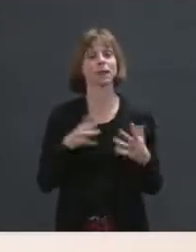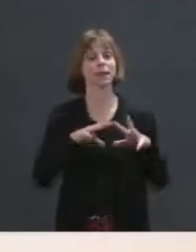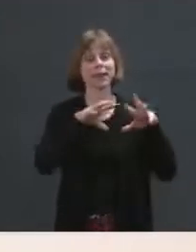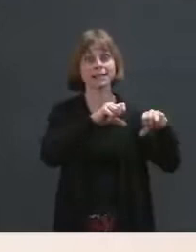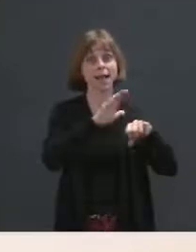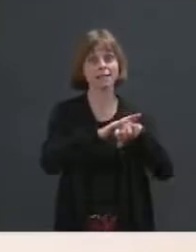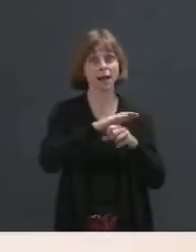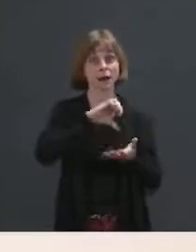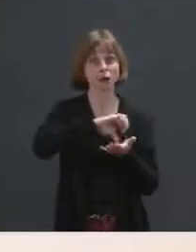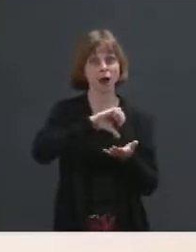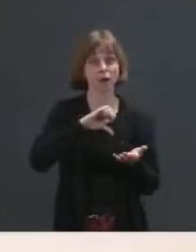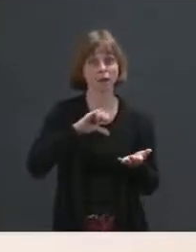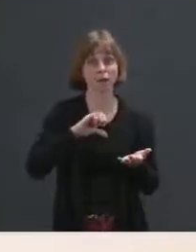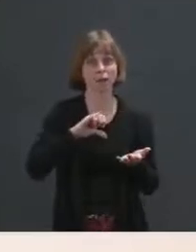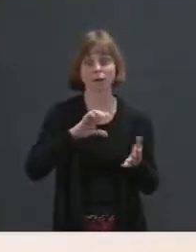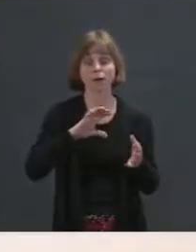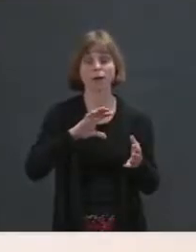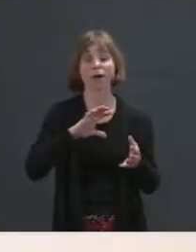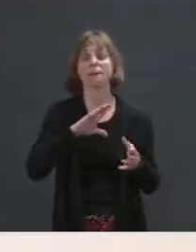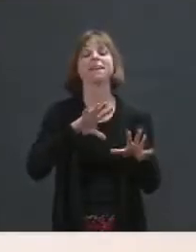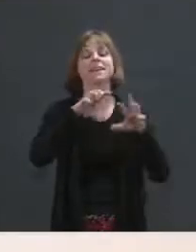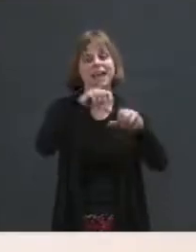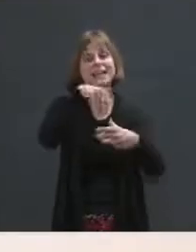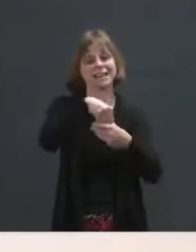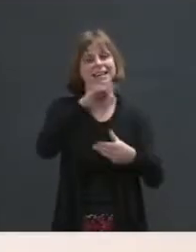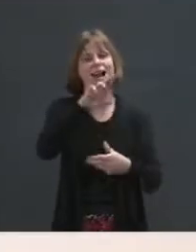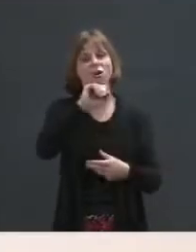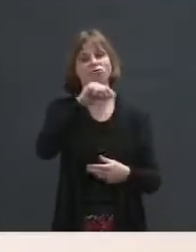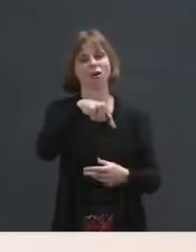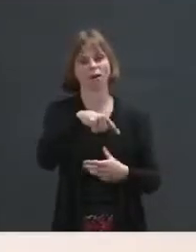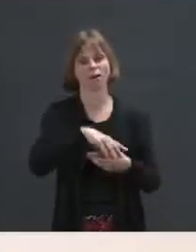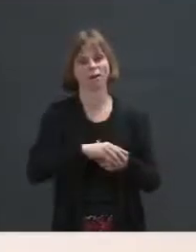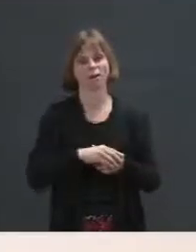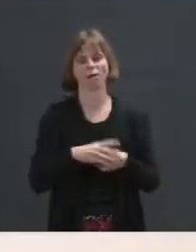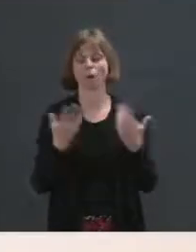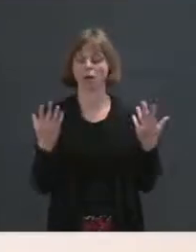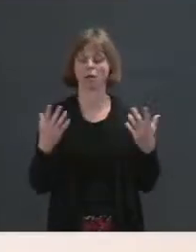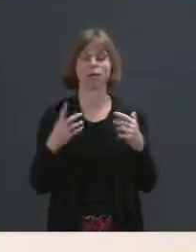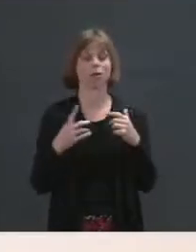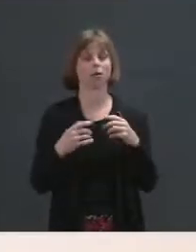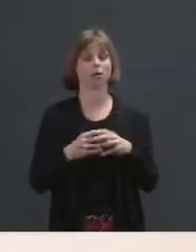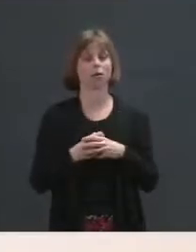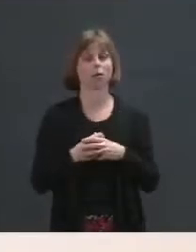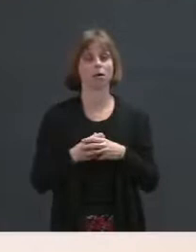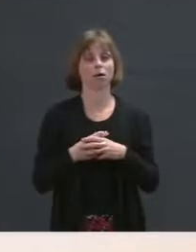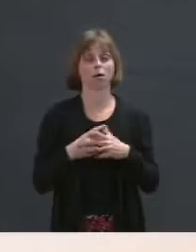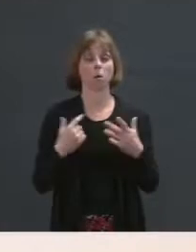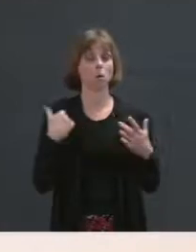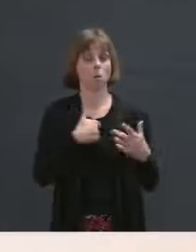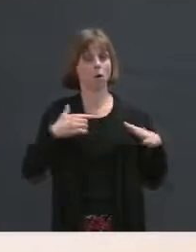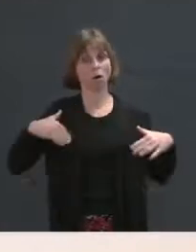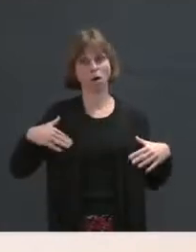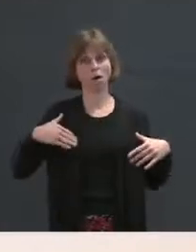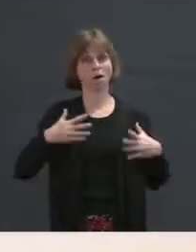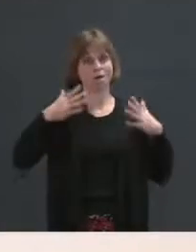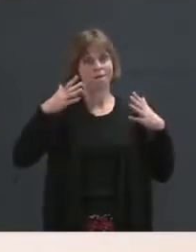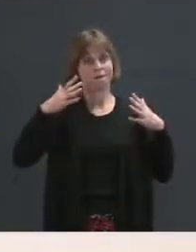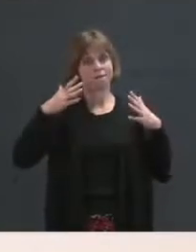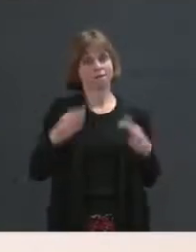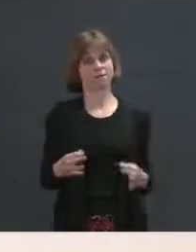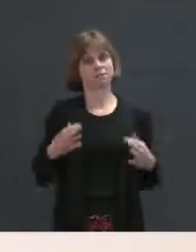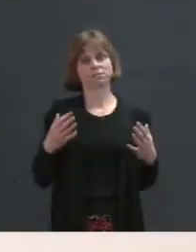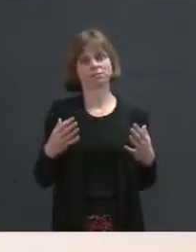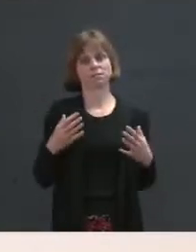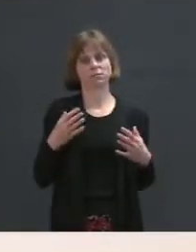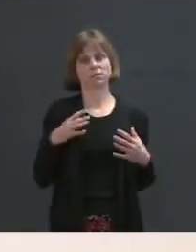Iran? The attacks in Iraq, I should say. Well, first, we have not made a final attribution